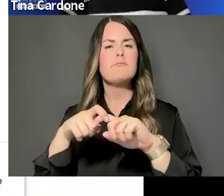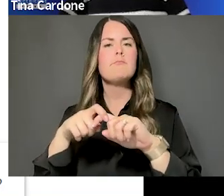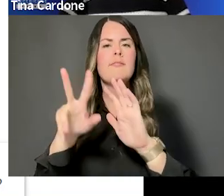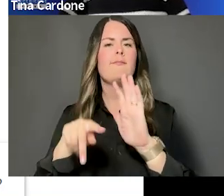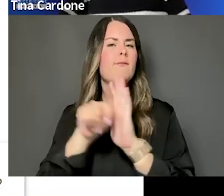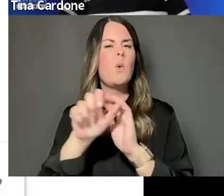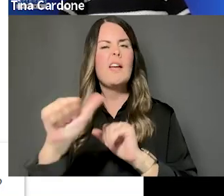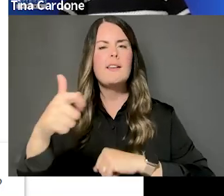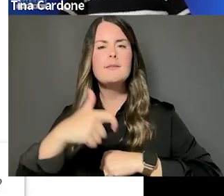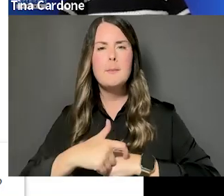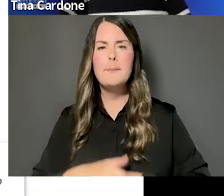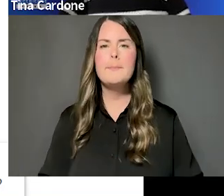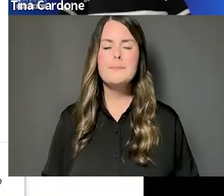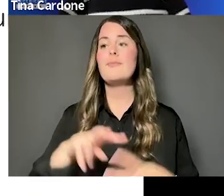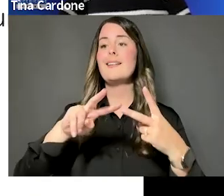at any time.